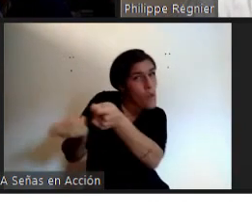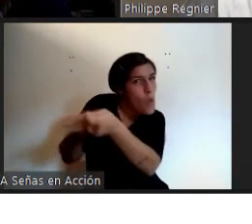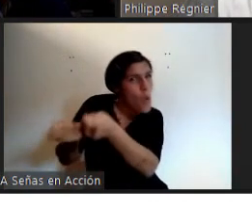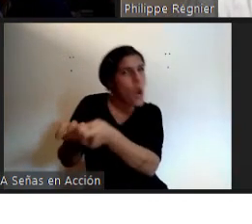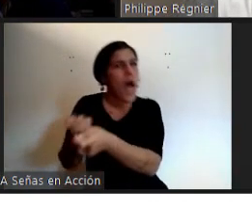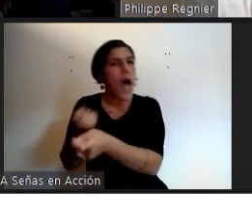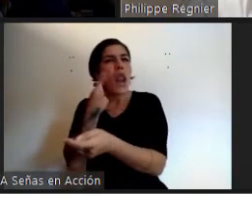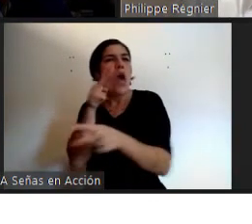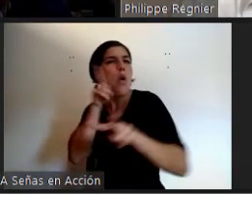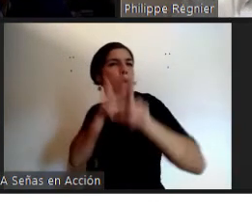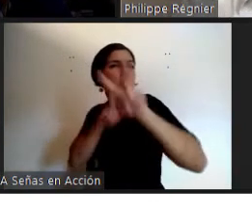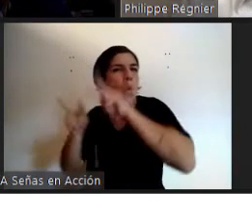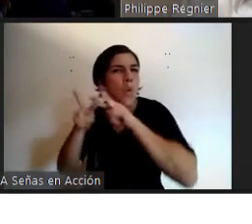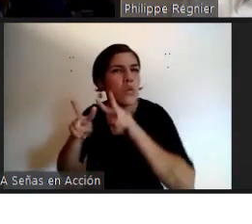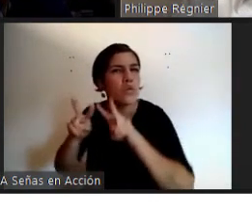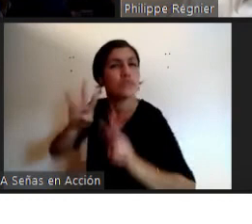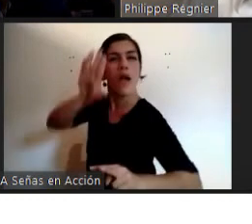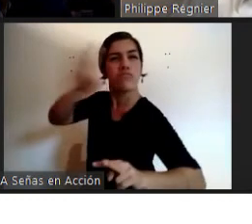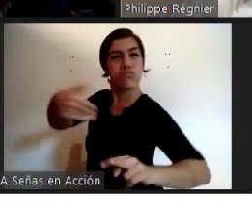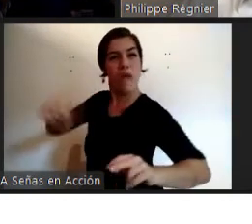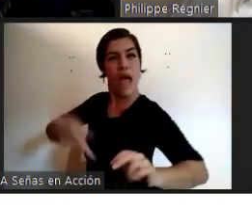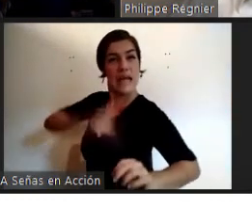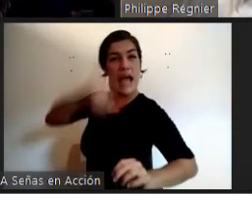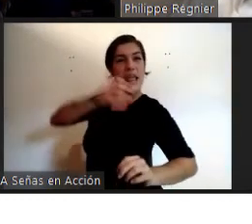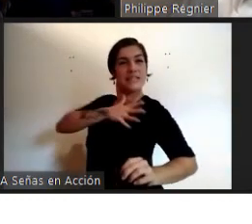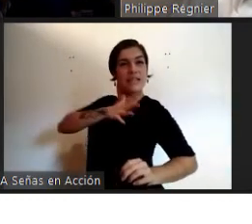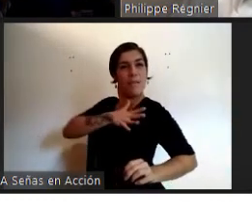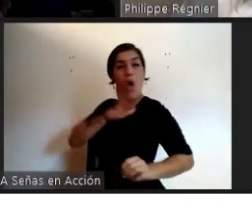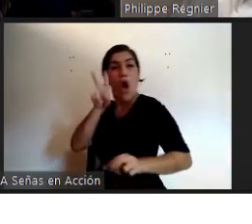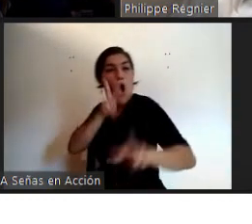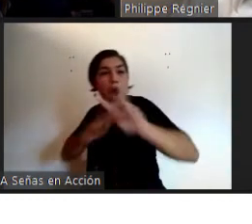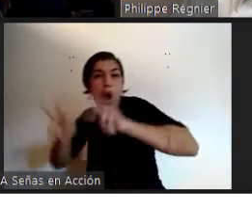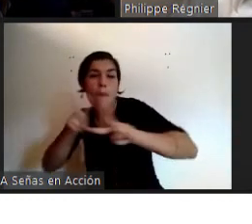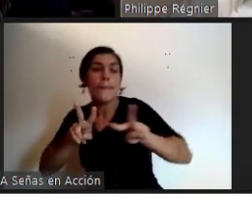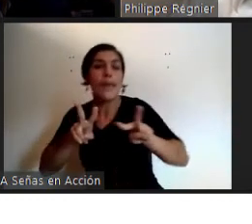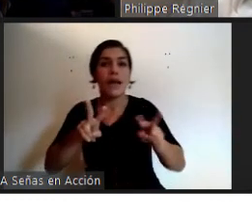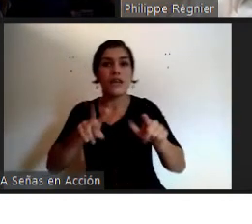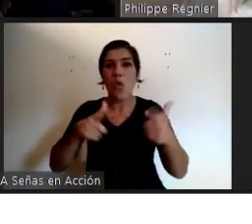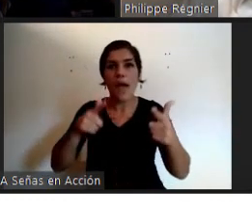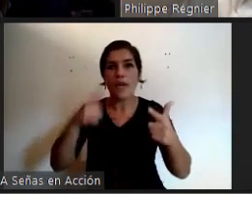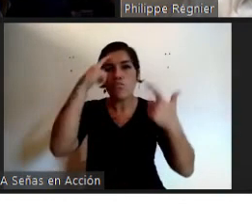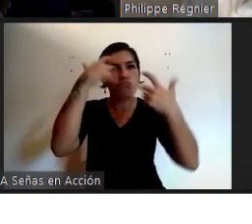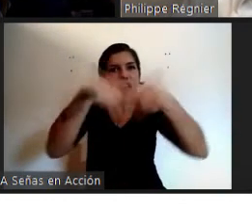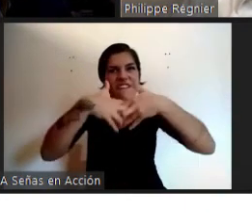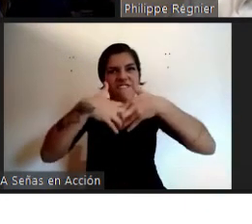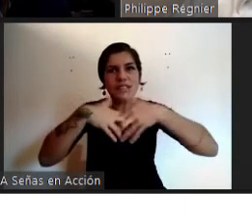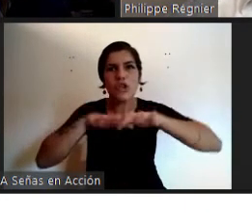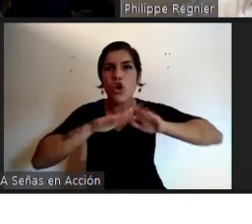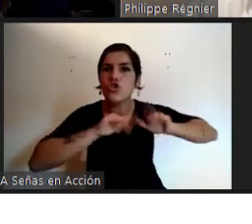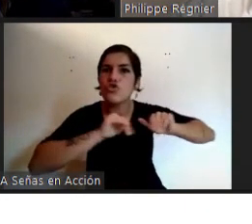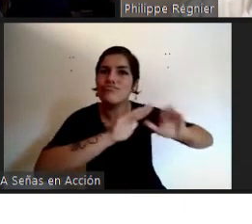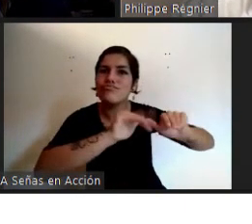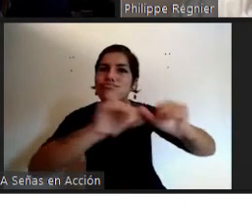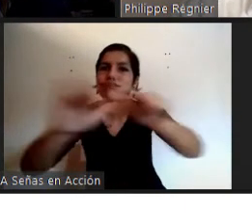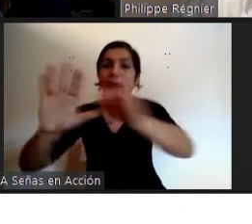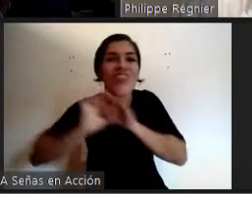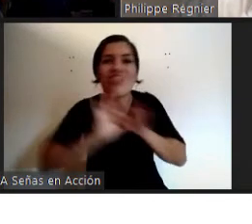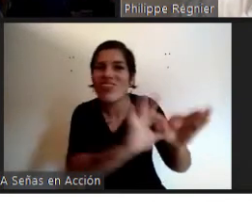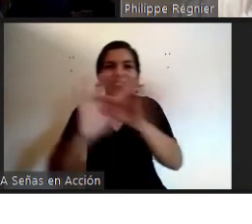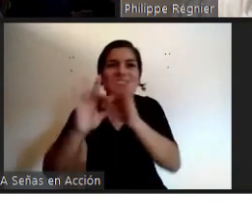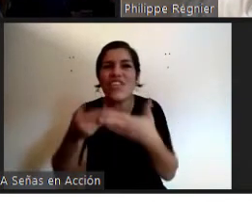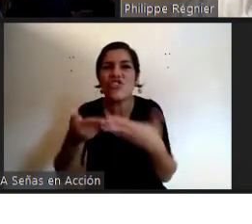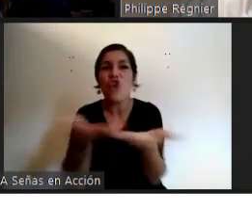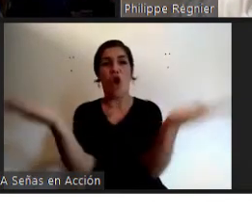generating distrust on the possibility of generating common fields for reflection, we have generated a society that is very,